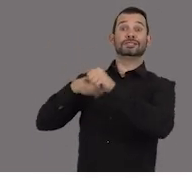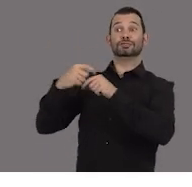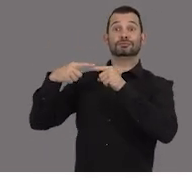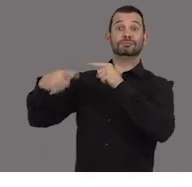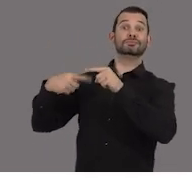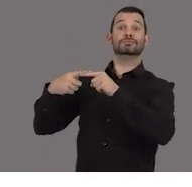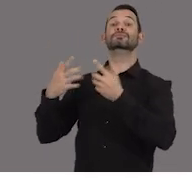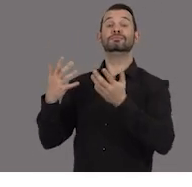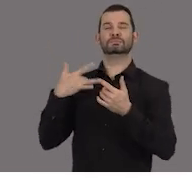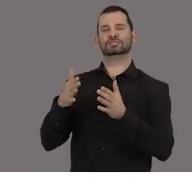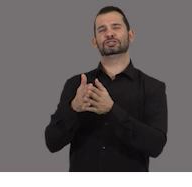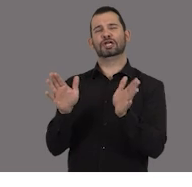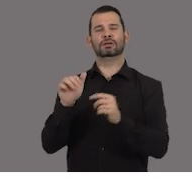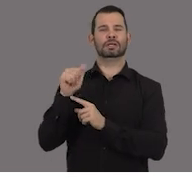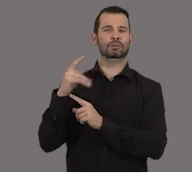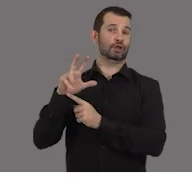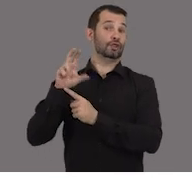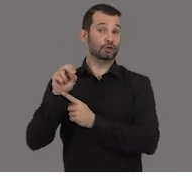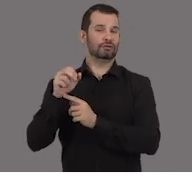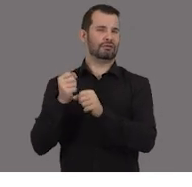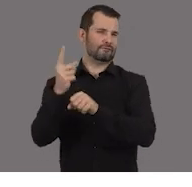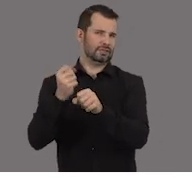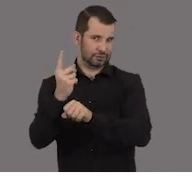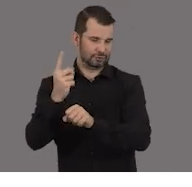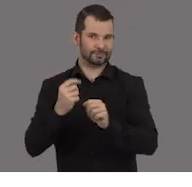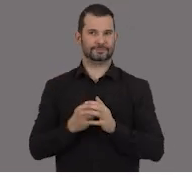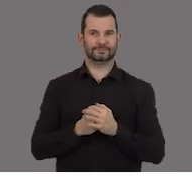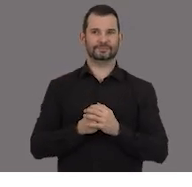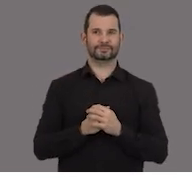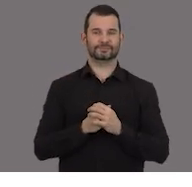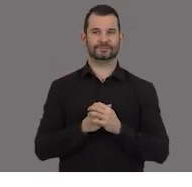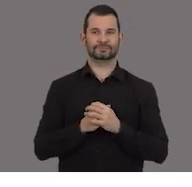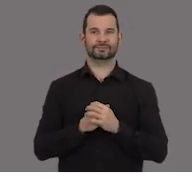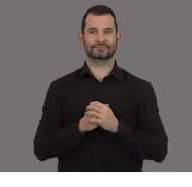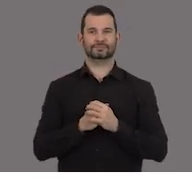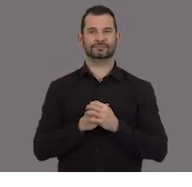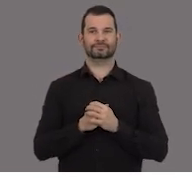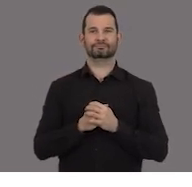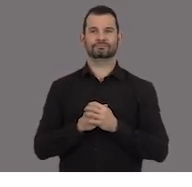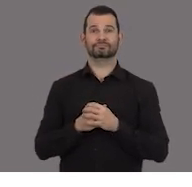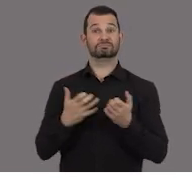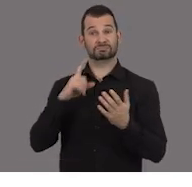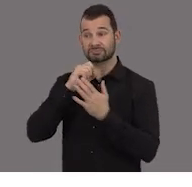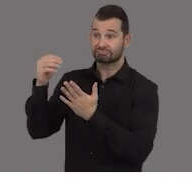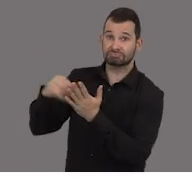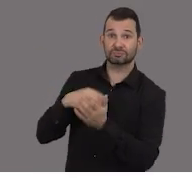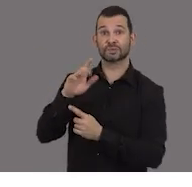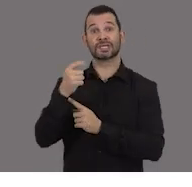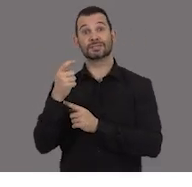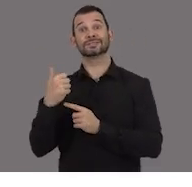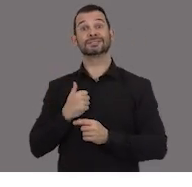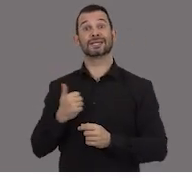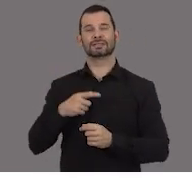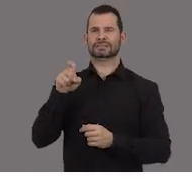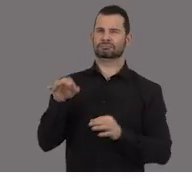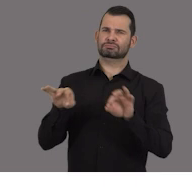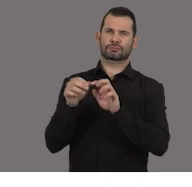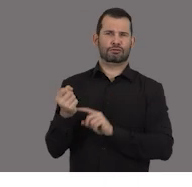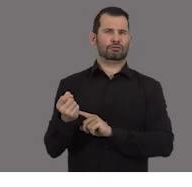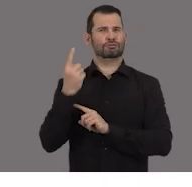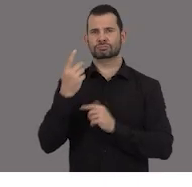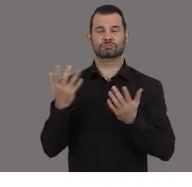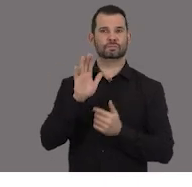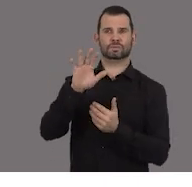your taxes for the previous calendar year is generally April 30th every year. To do your